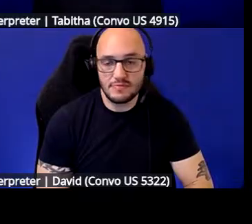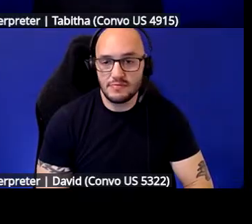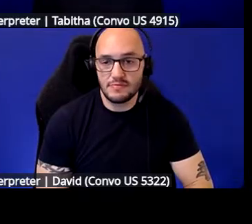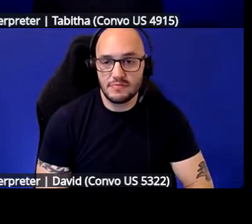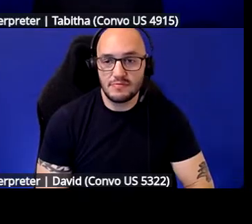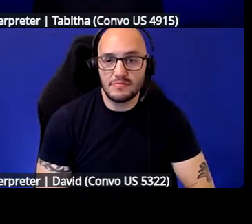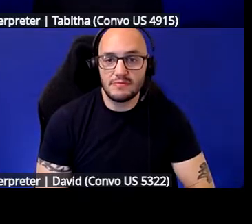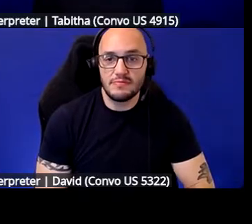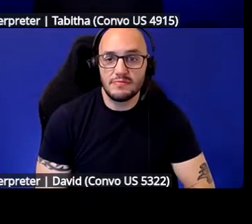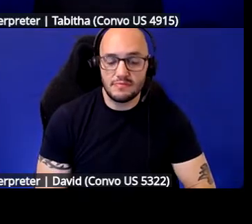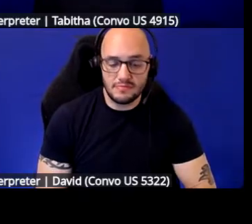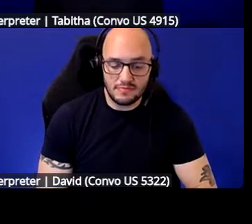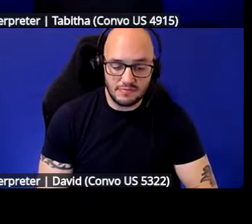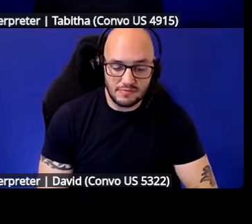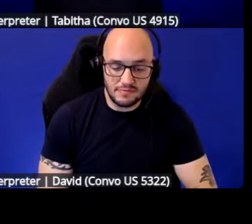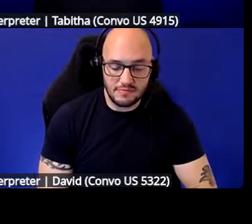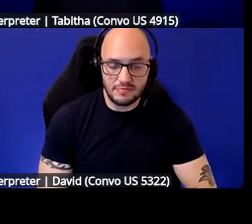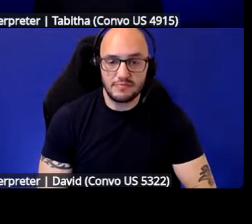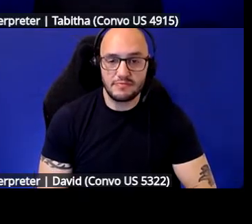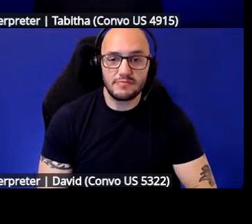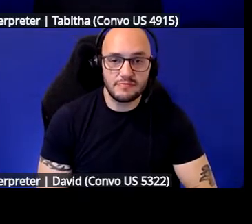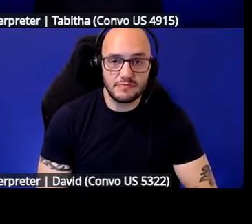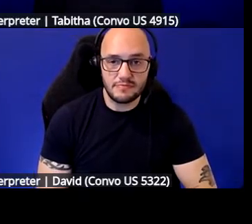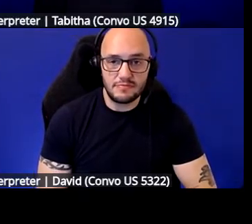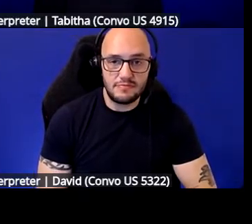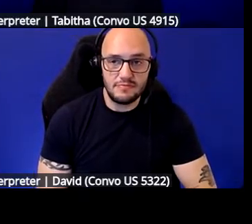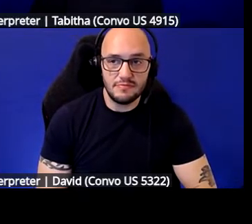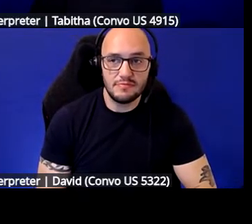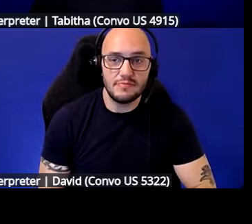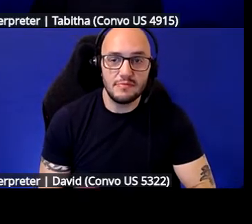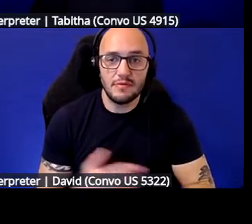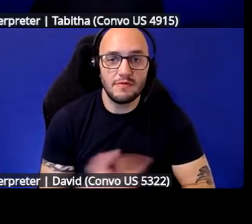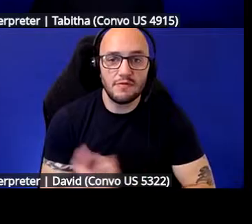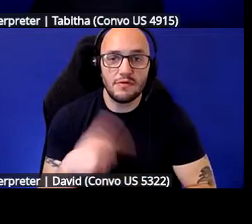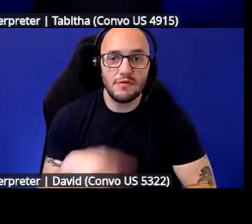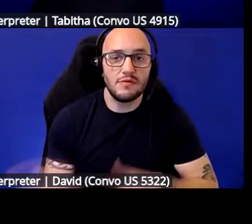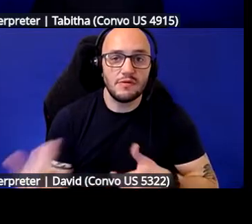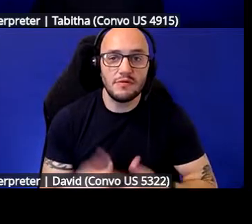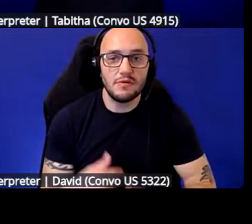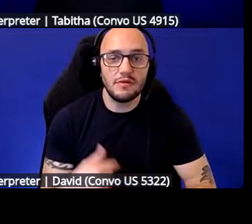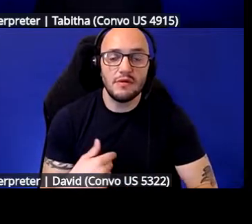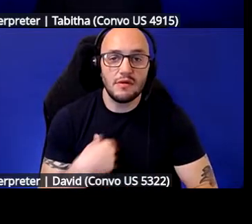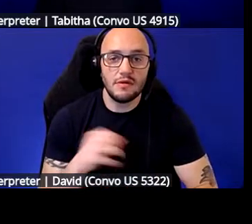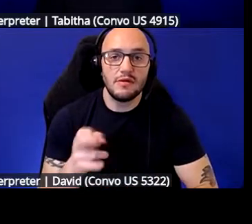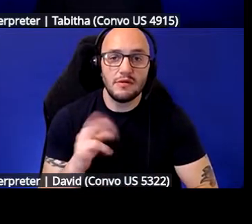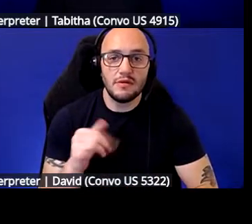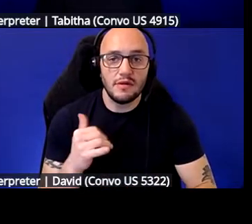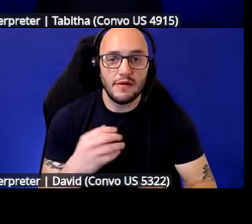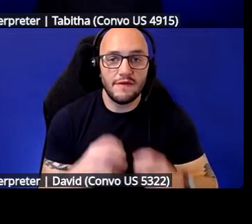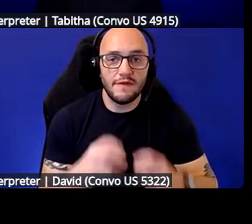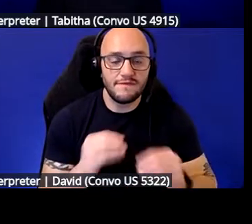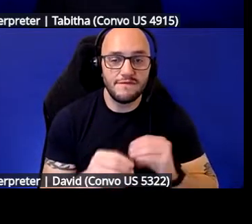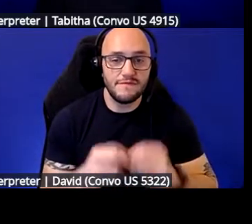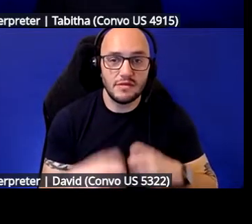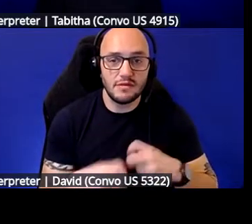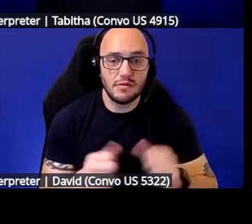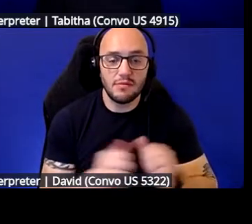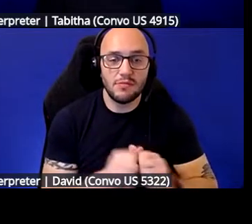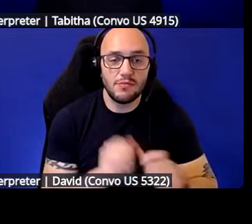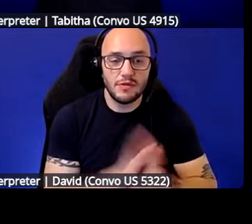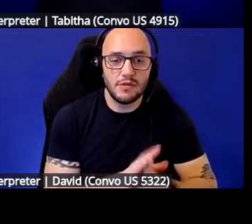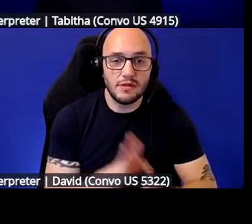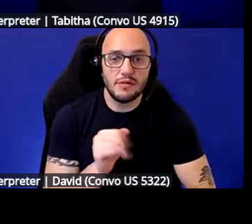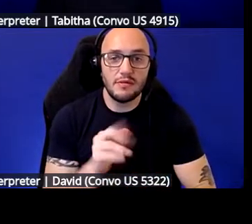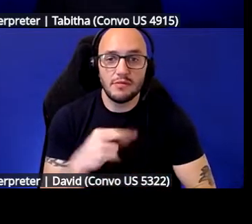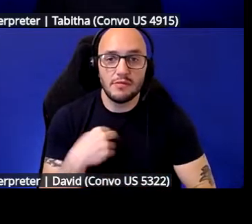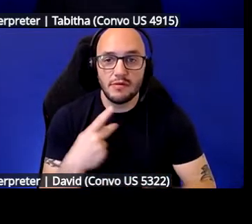Oh my gosh. Okay, so so before all of y'all hopped on, Jerry and I fixed the problem that he was having with his board. We